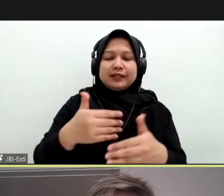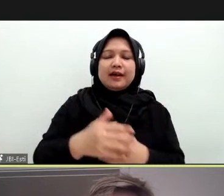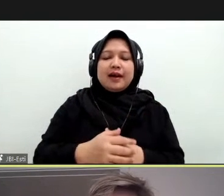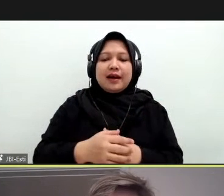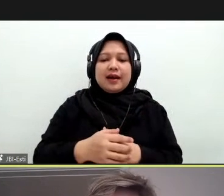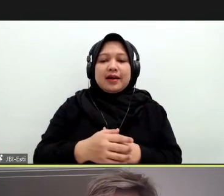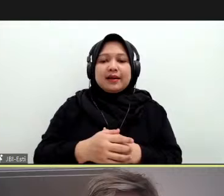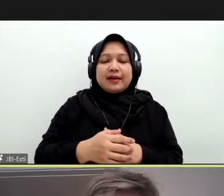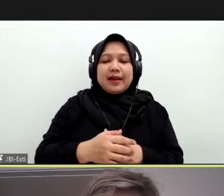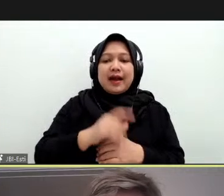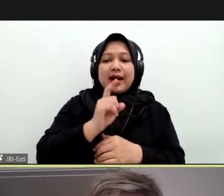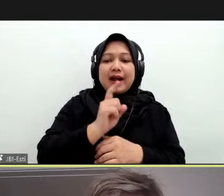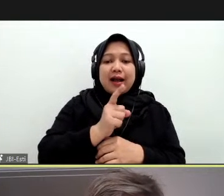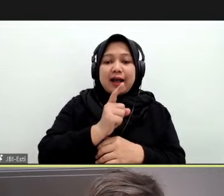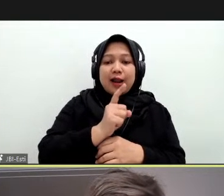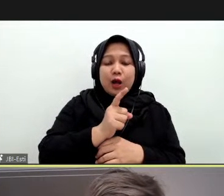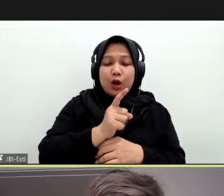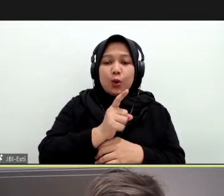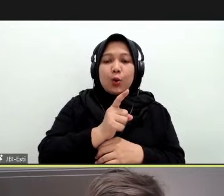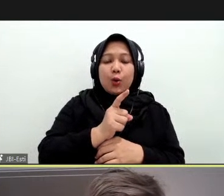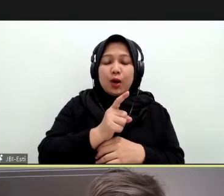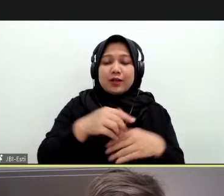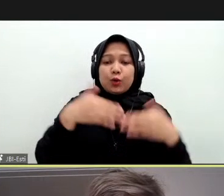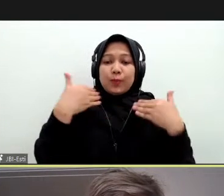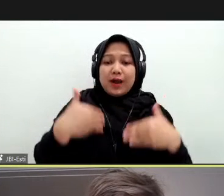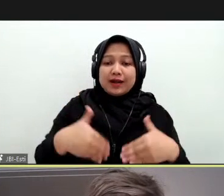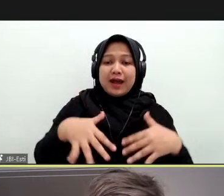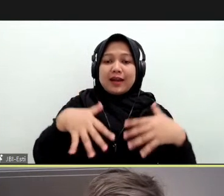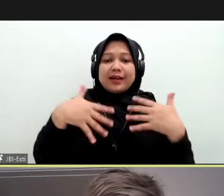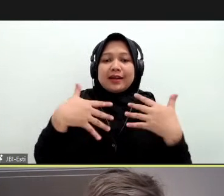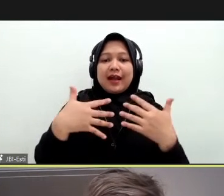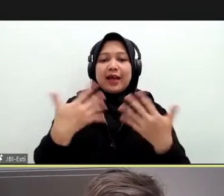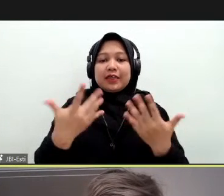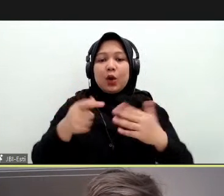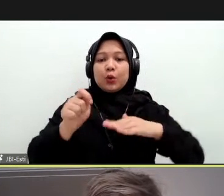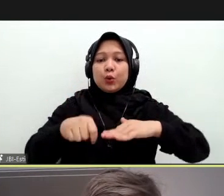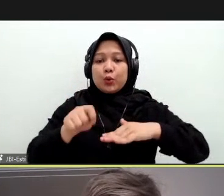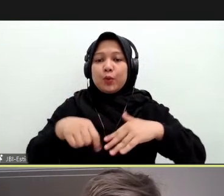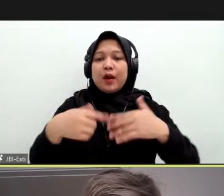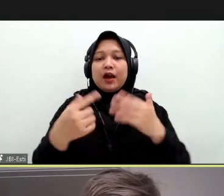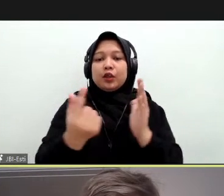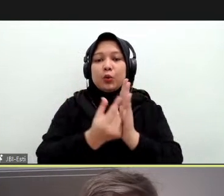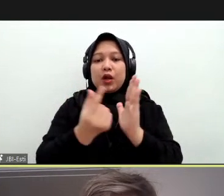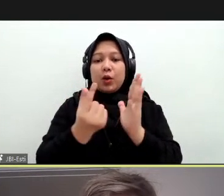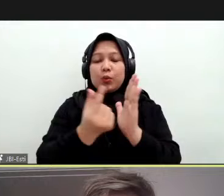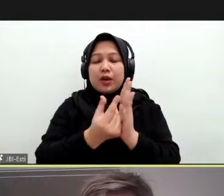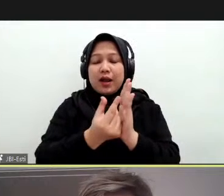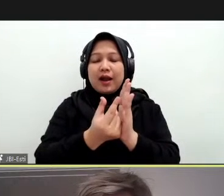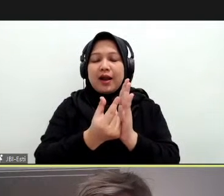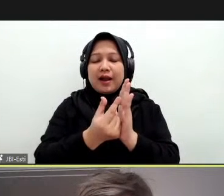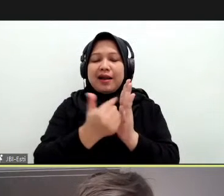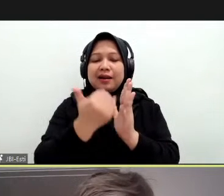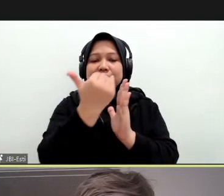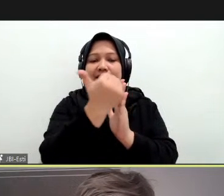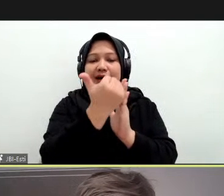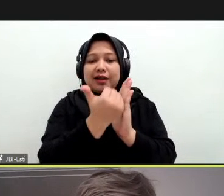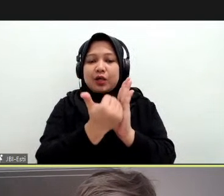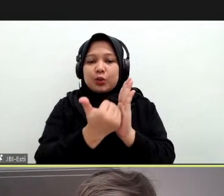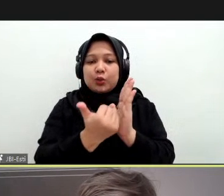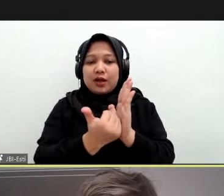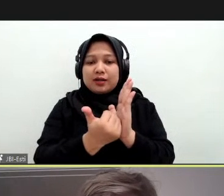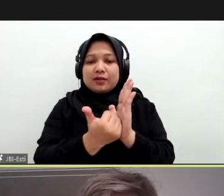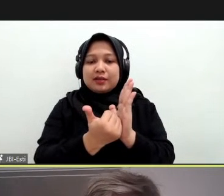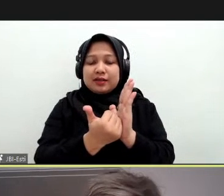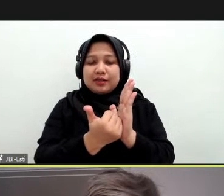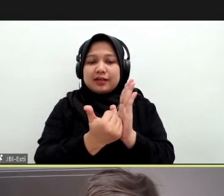finalizing and will soon publish a report on the use of AI and technology for bank compliance. The latest developments show